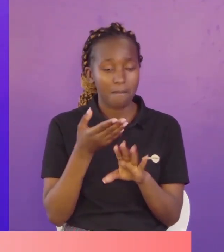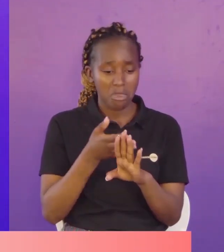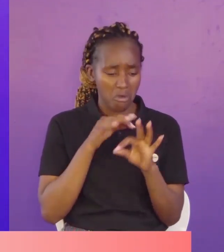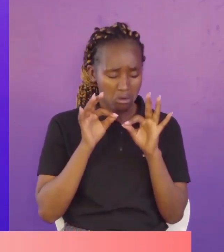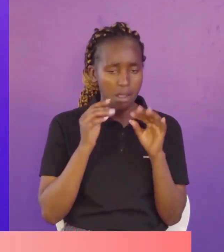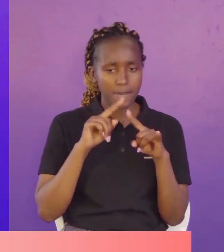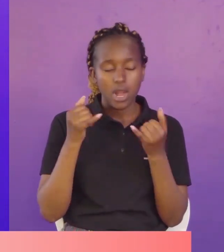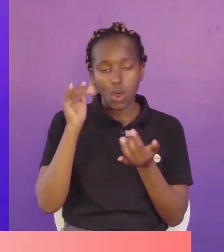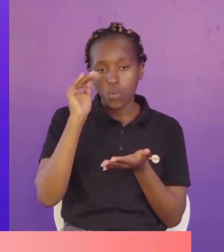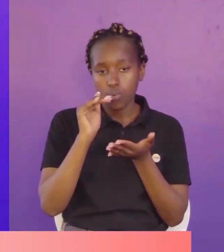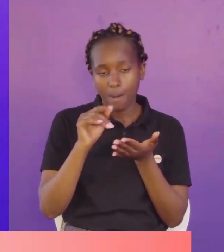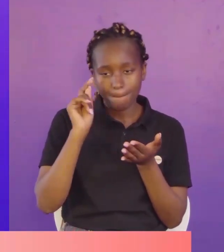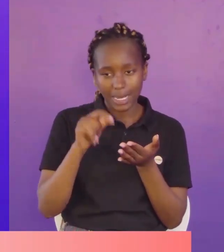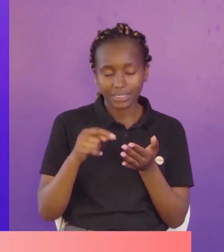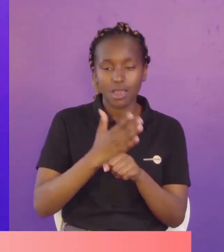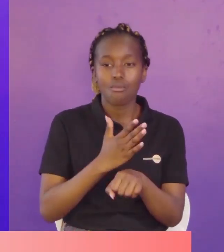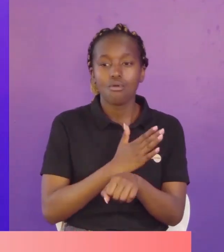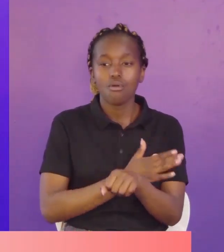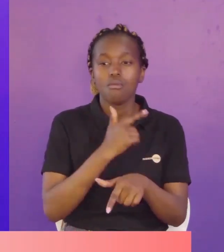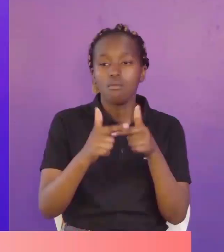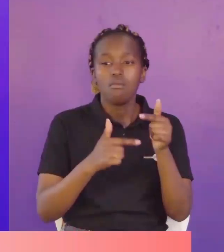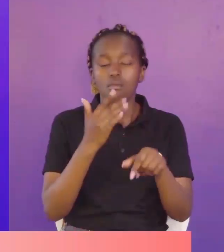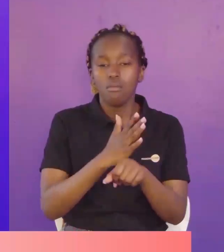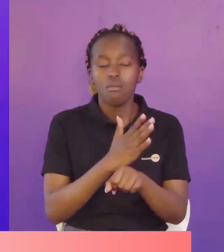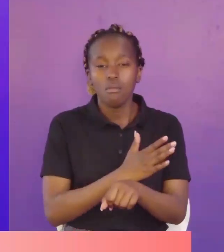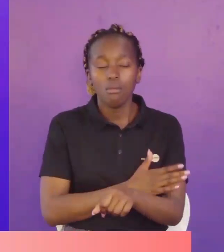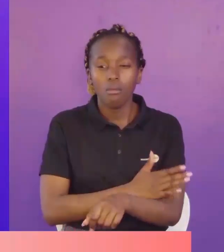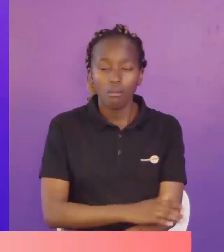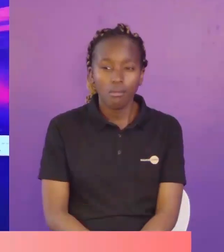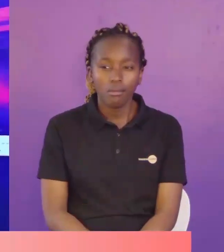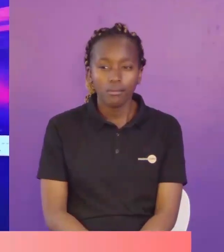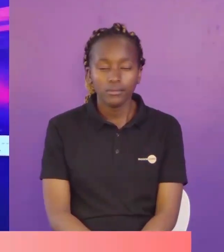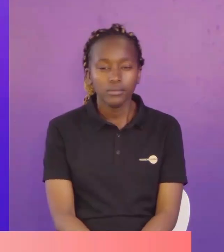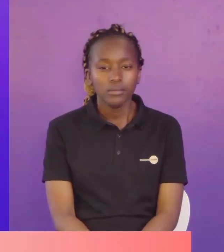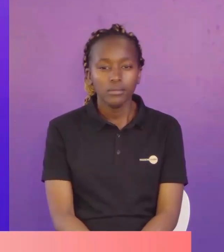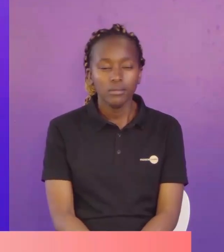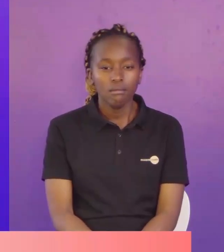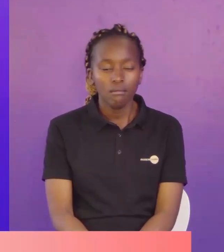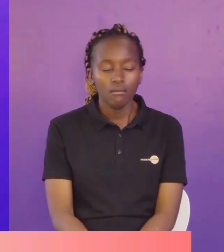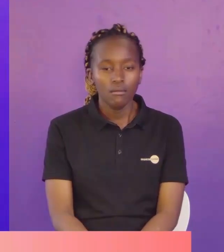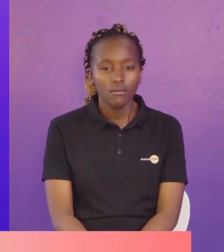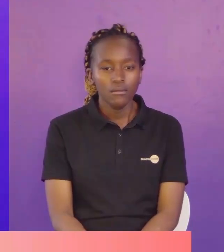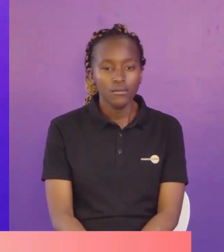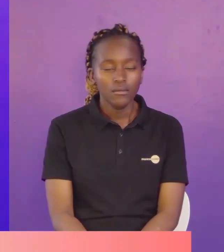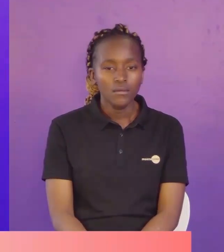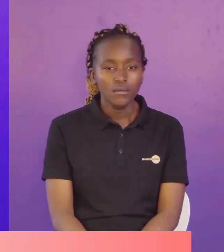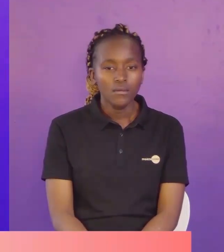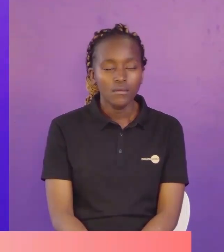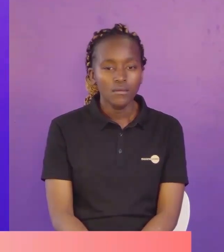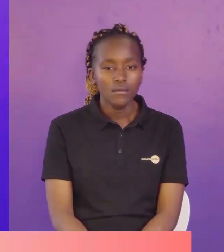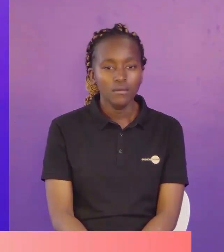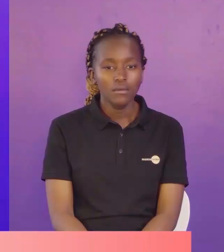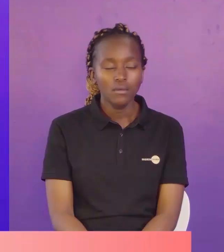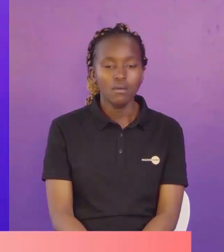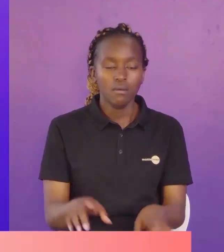think they need to use juju. They need to they need to improve. To use juju and